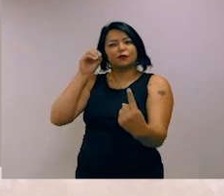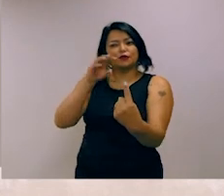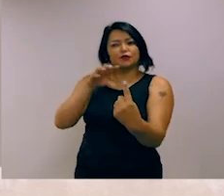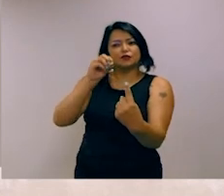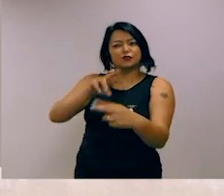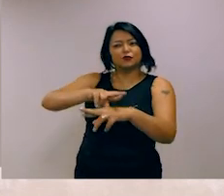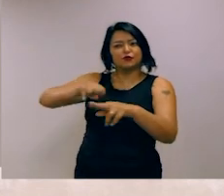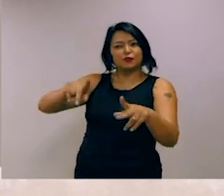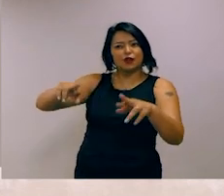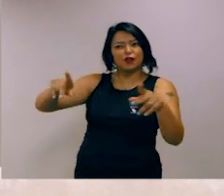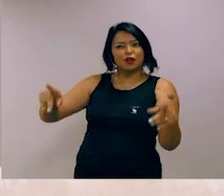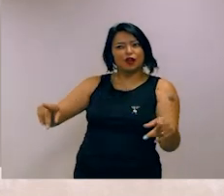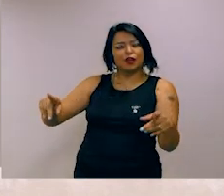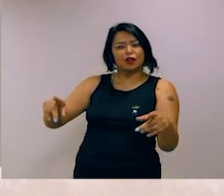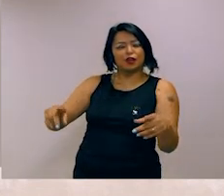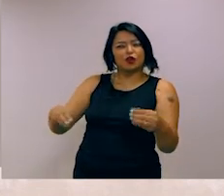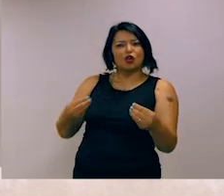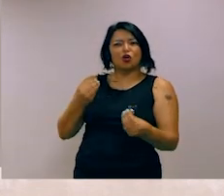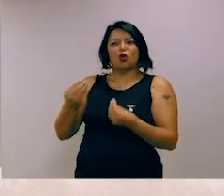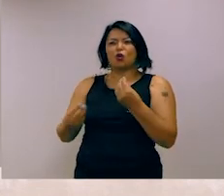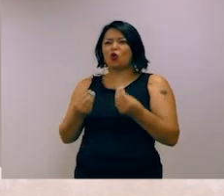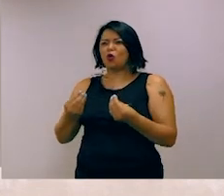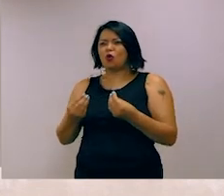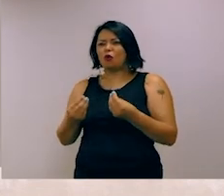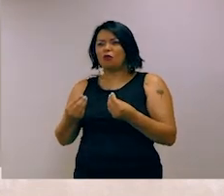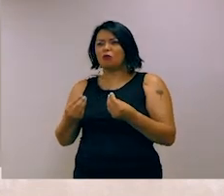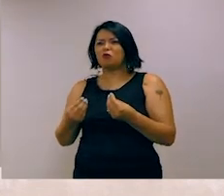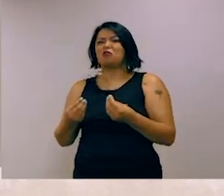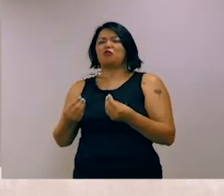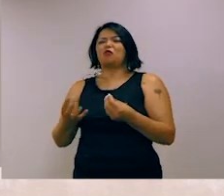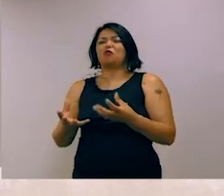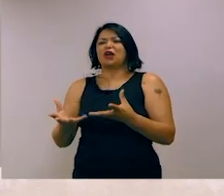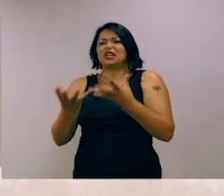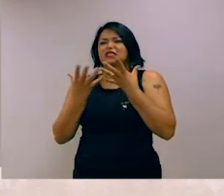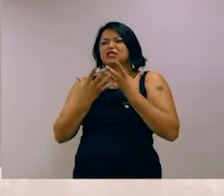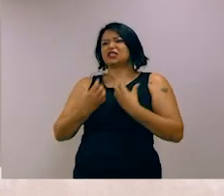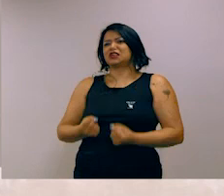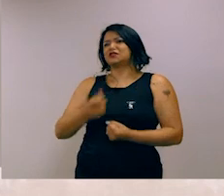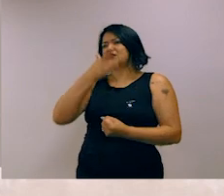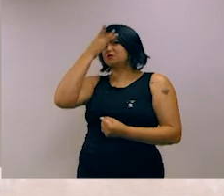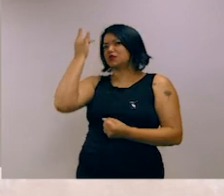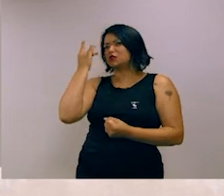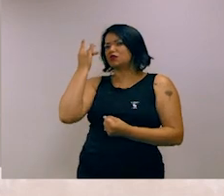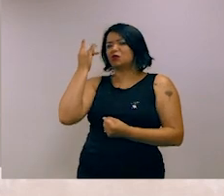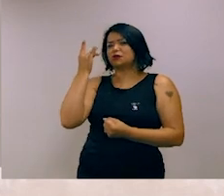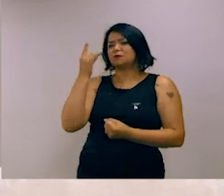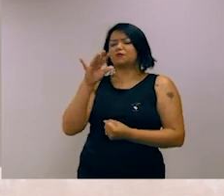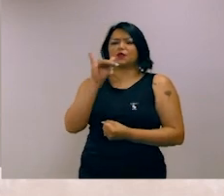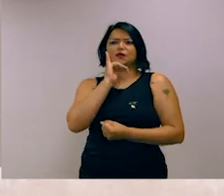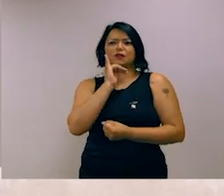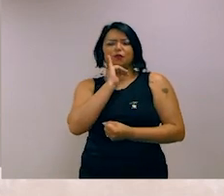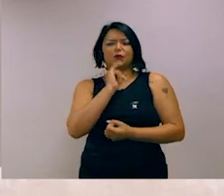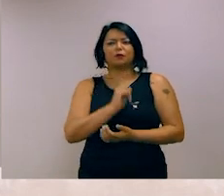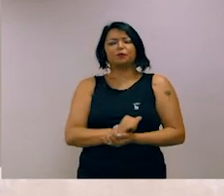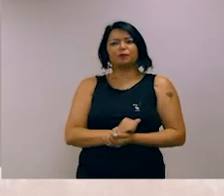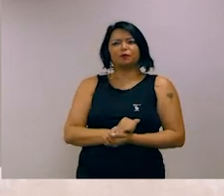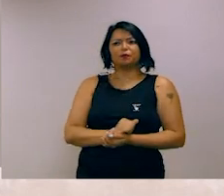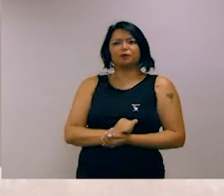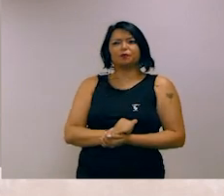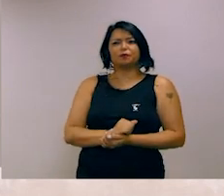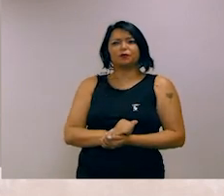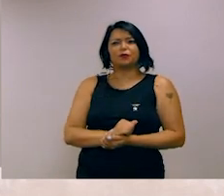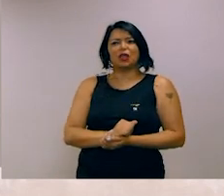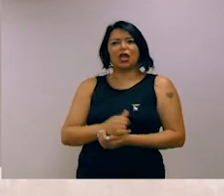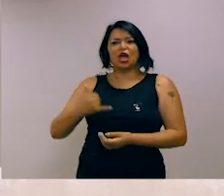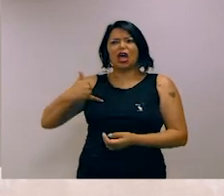types of people, different groups of people. So let's say for our example that we find that age moderates both